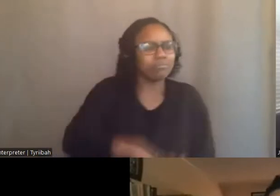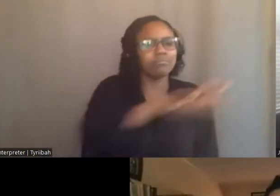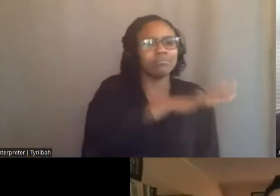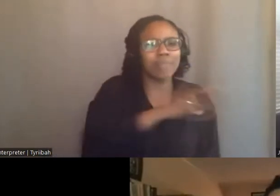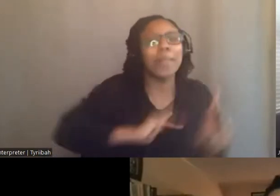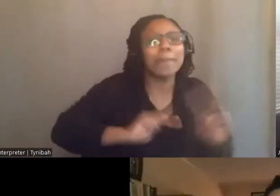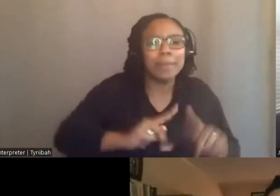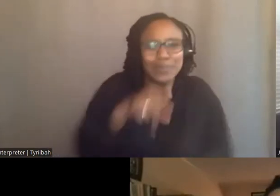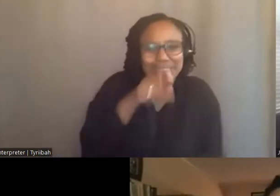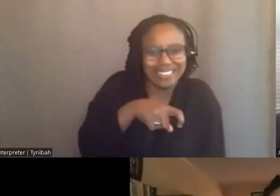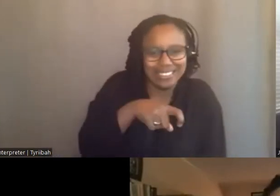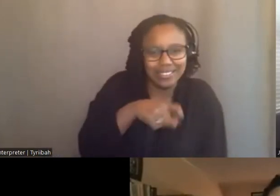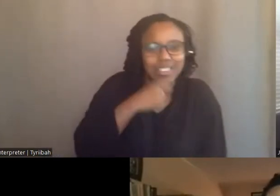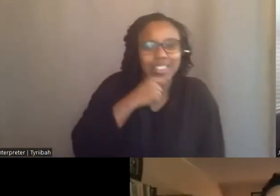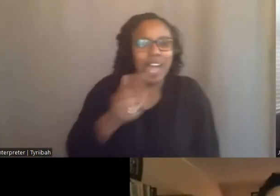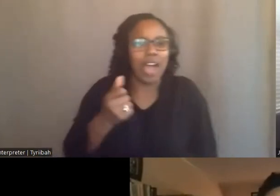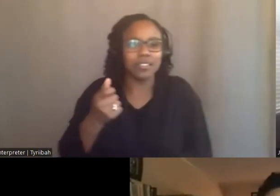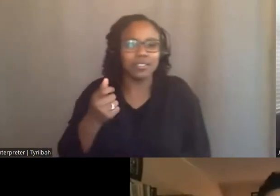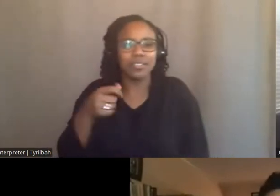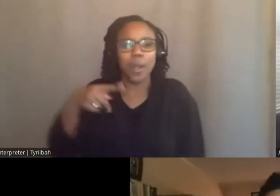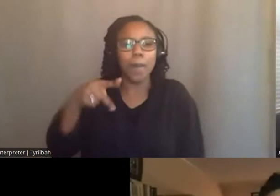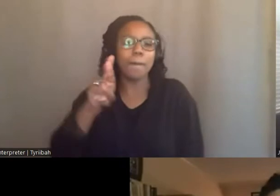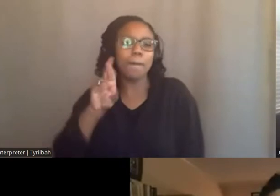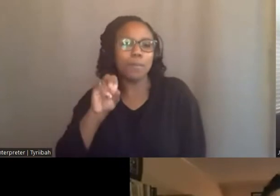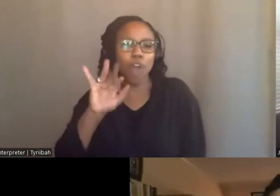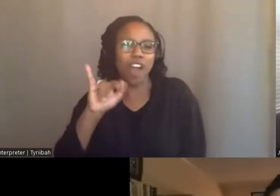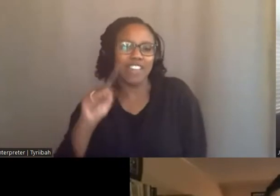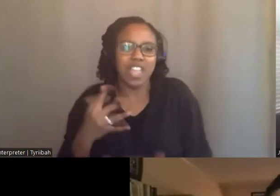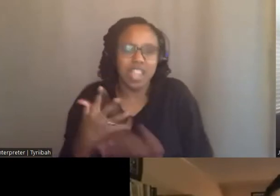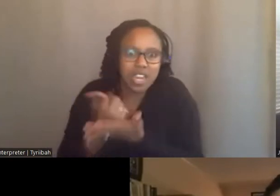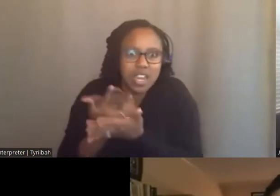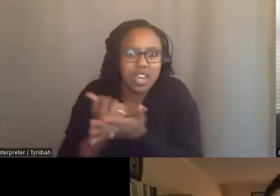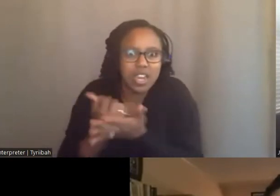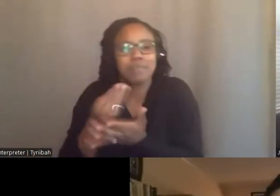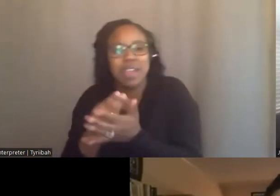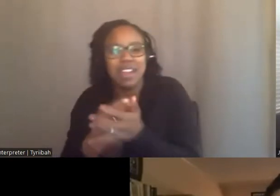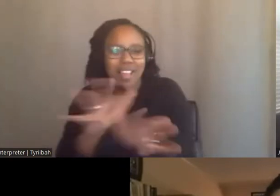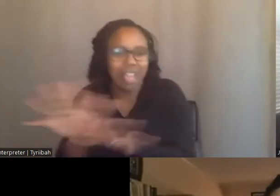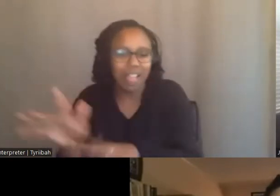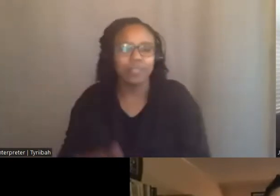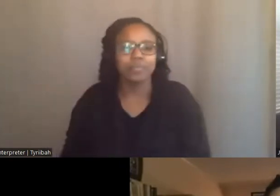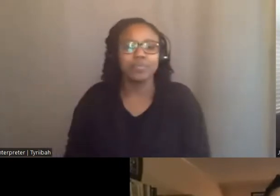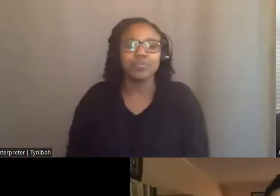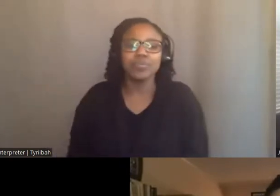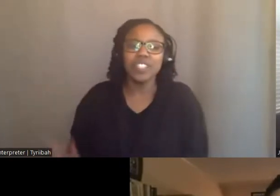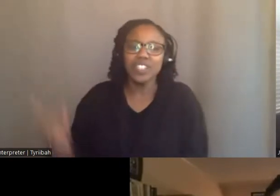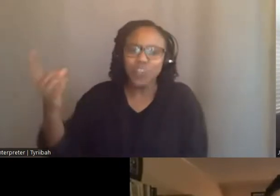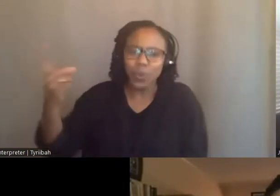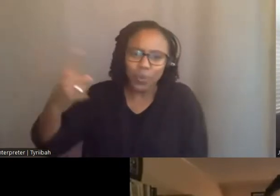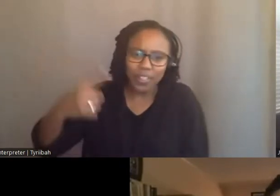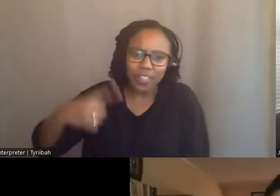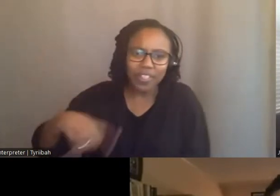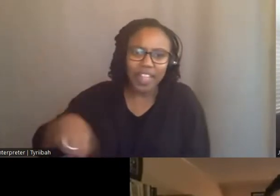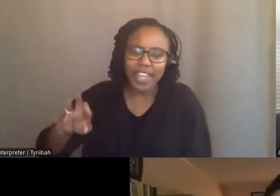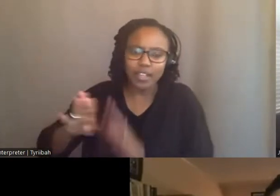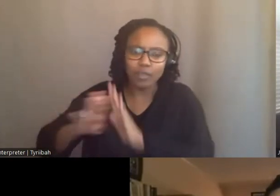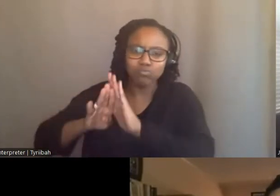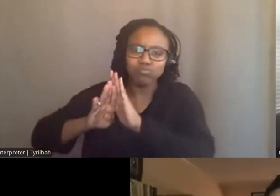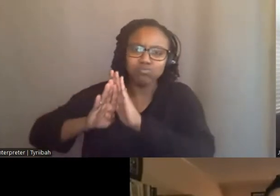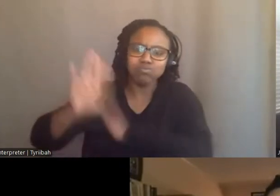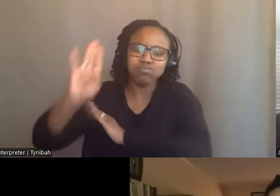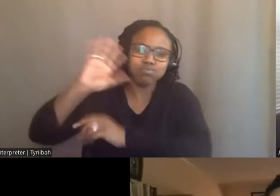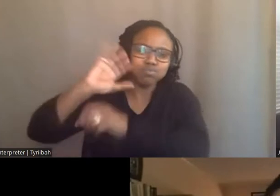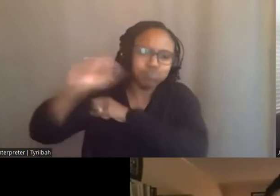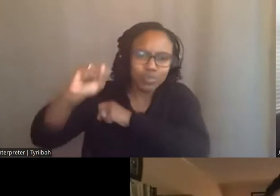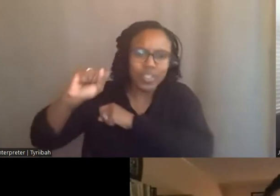And they were media mavericks. So they emerged at the height of radicalization